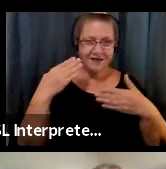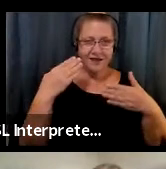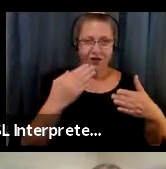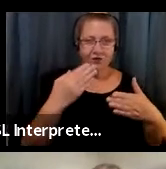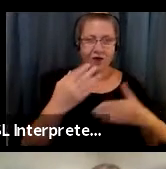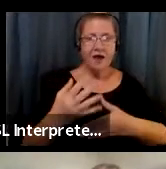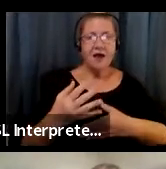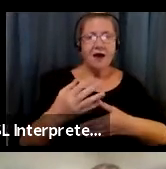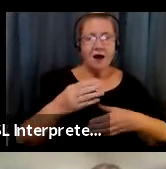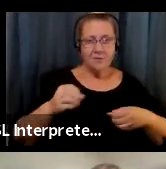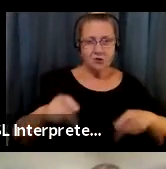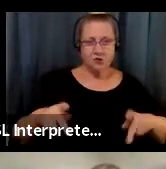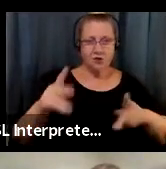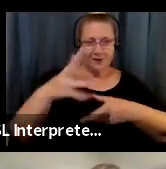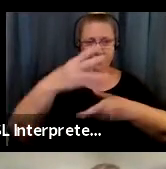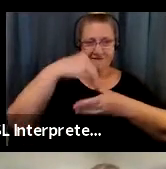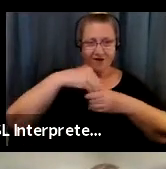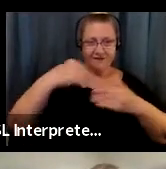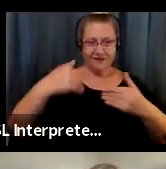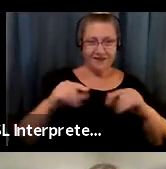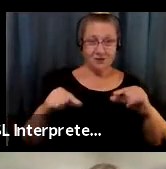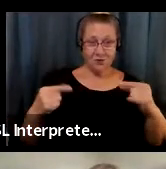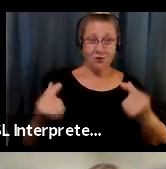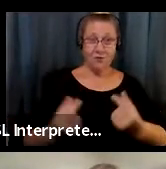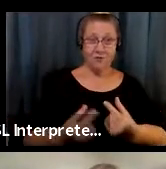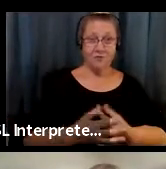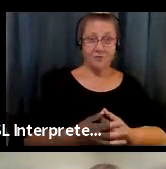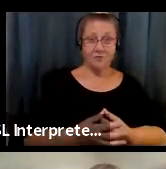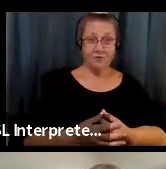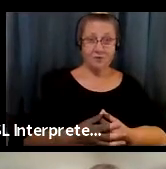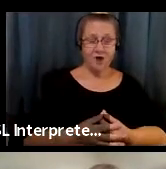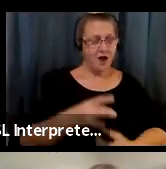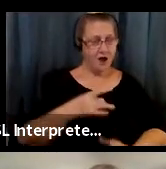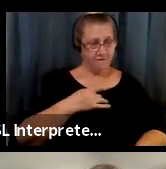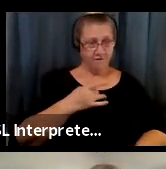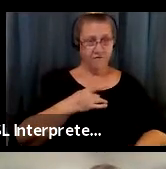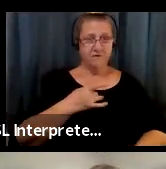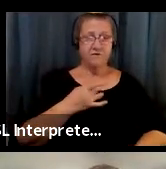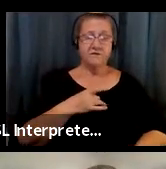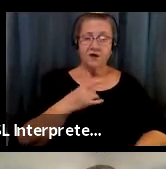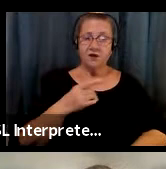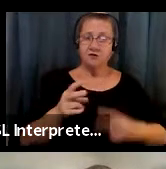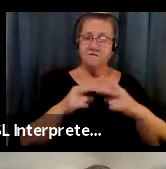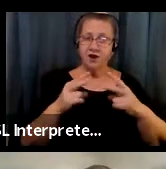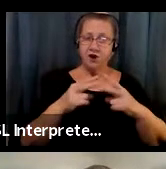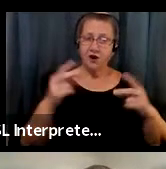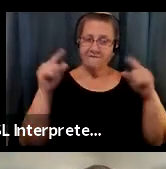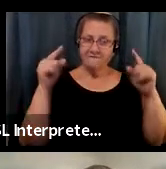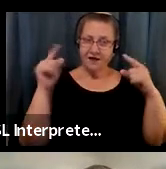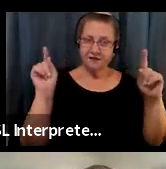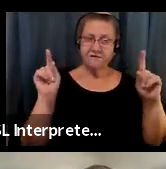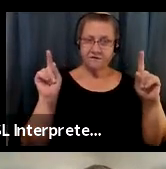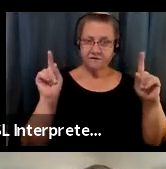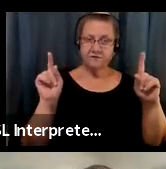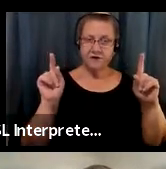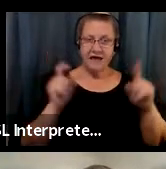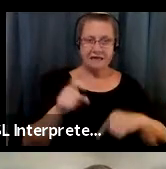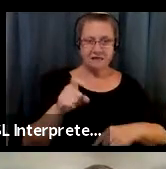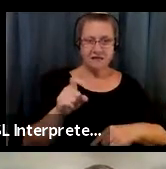of this group. And as an institution, we think it was a very effective and helpful and necessary step.